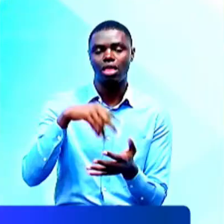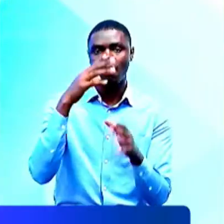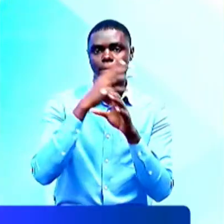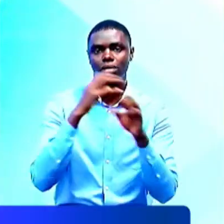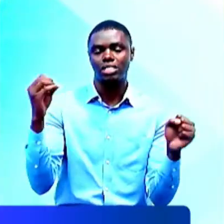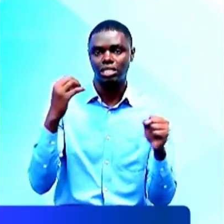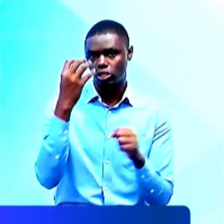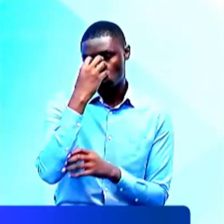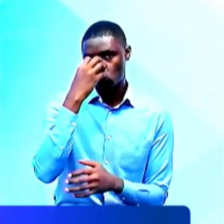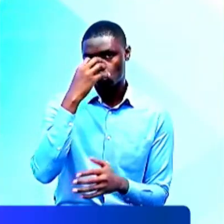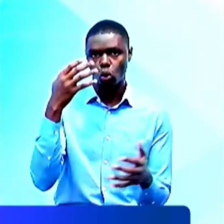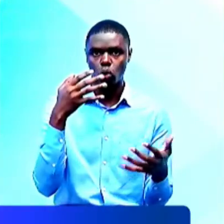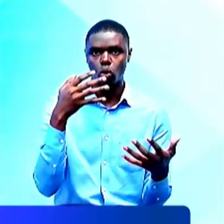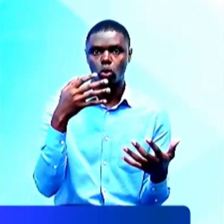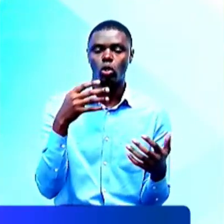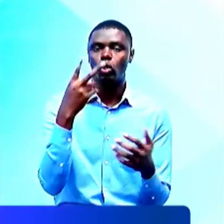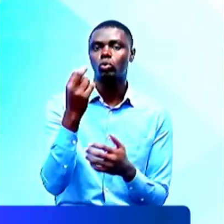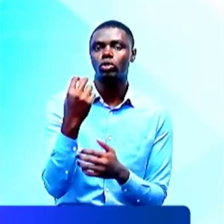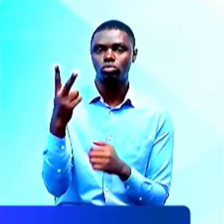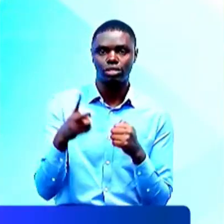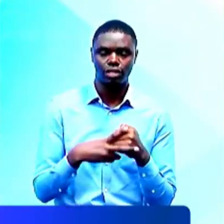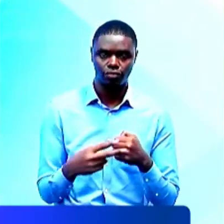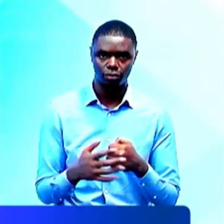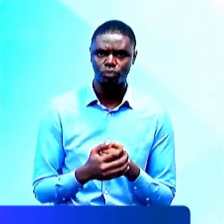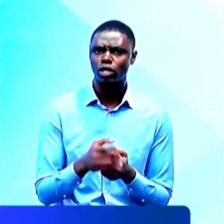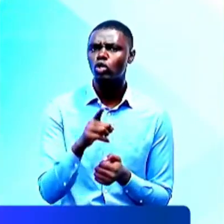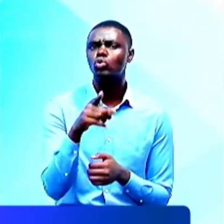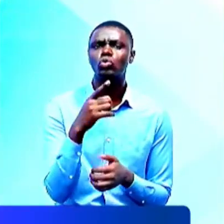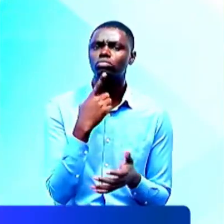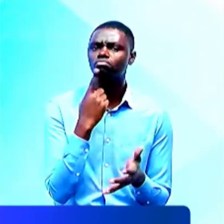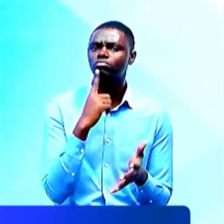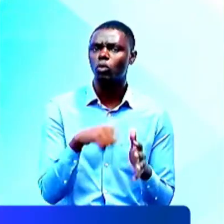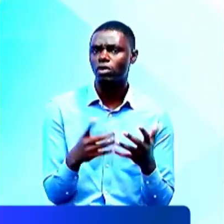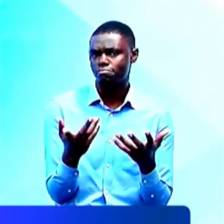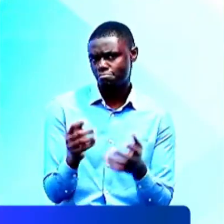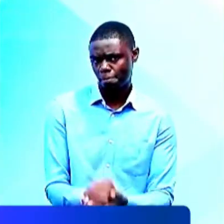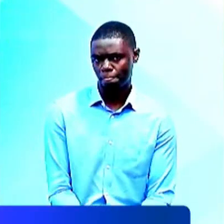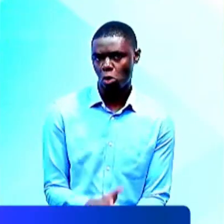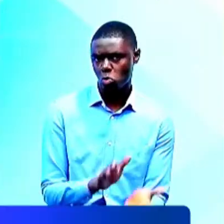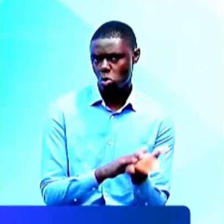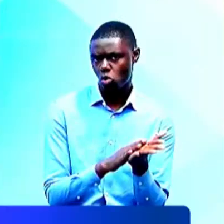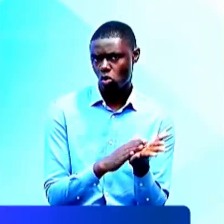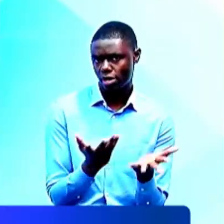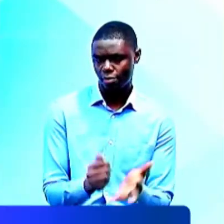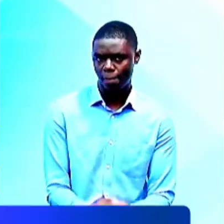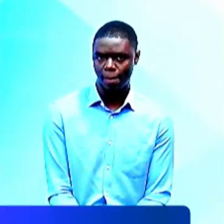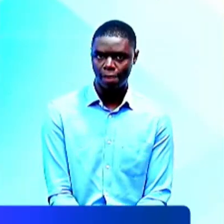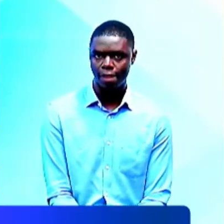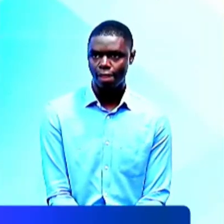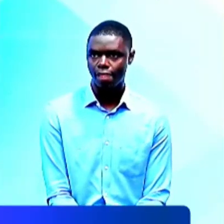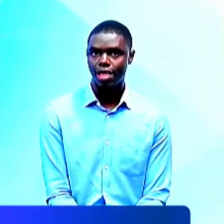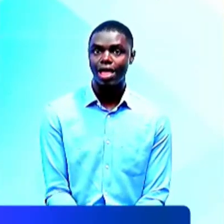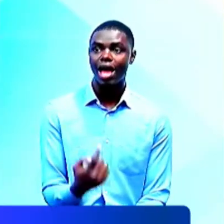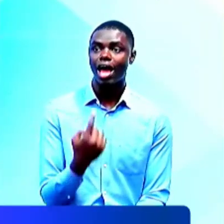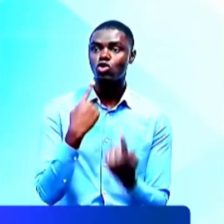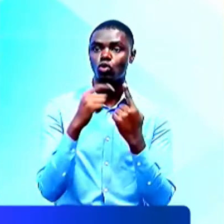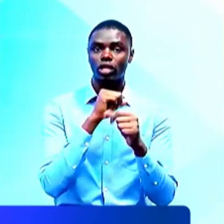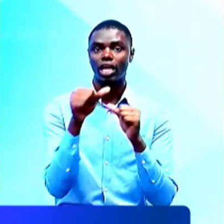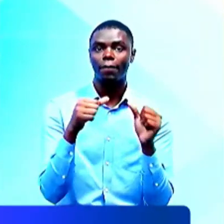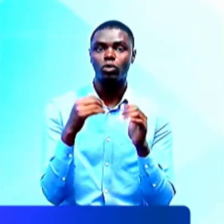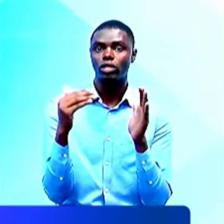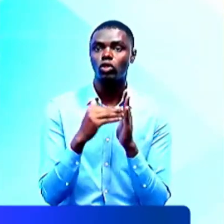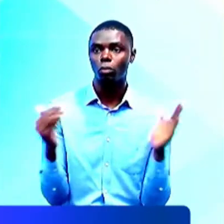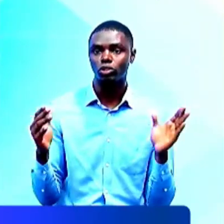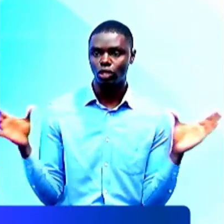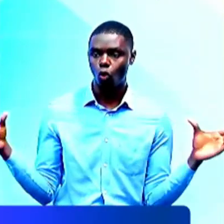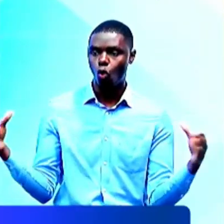Ruto's second term come 2027. What do you make of this story? Are you talking about the opposition